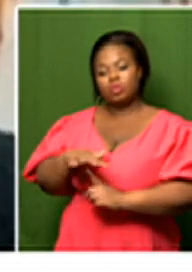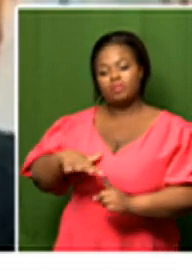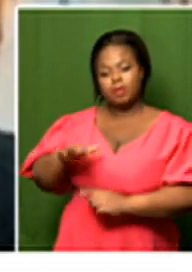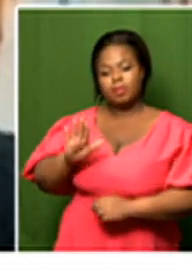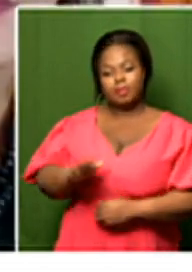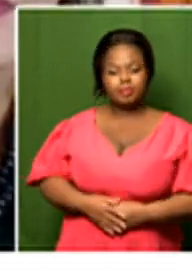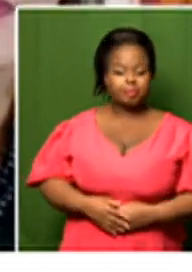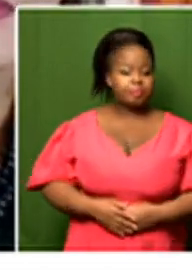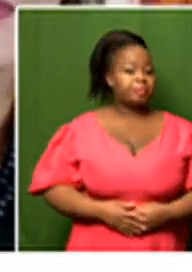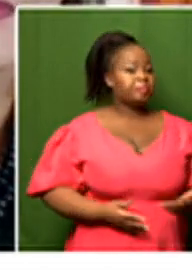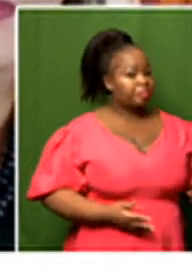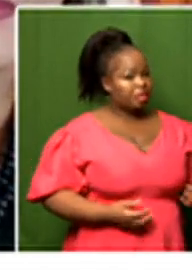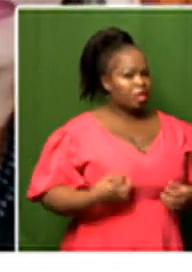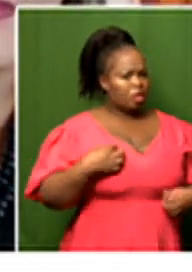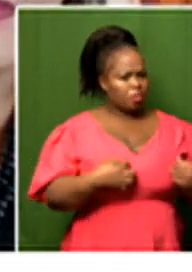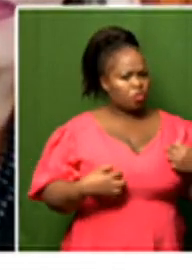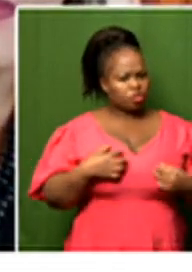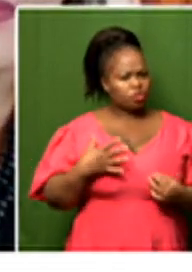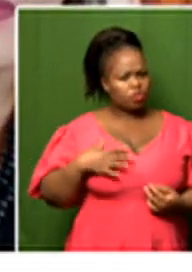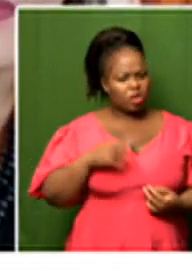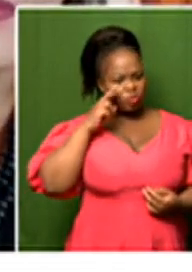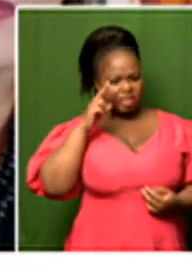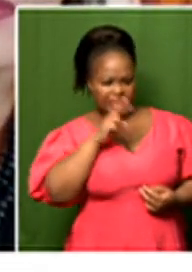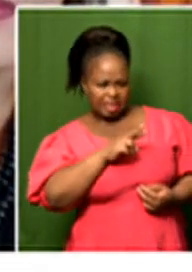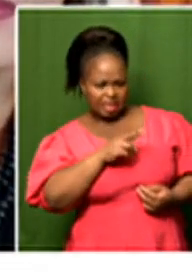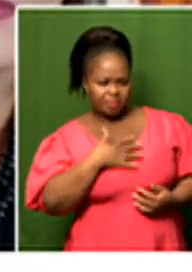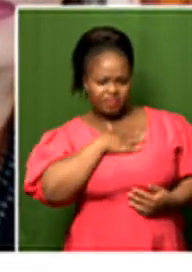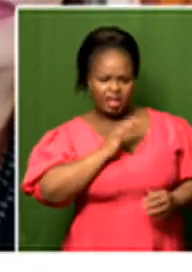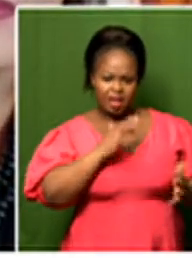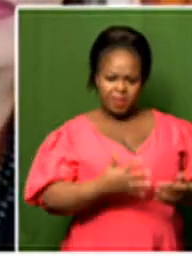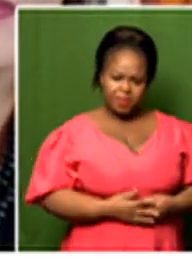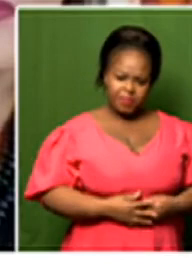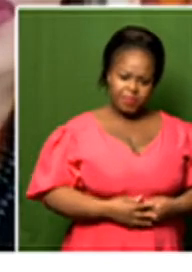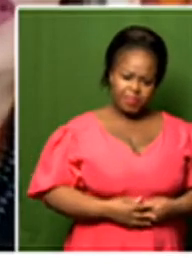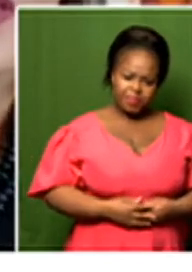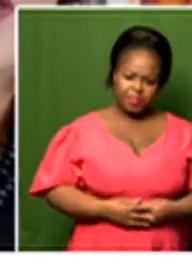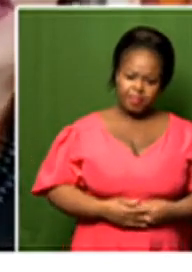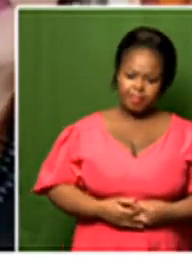Okay. And what sort of emotions do you want the next person to feel when looking at this?